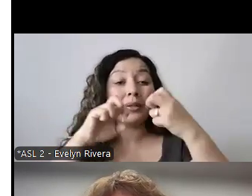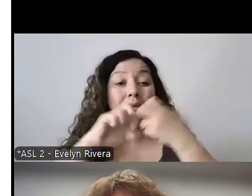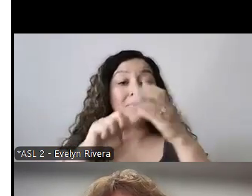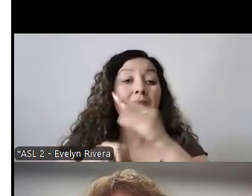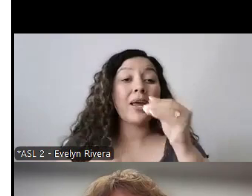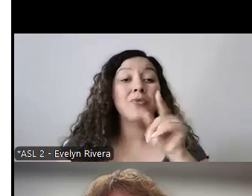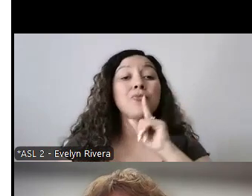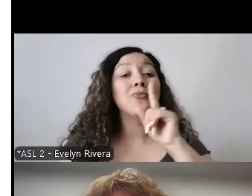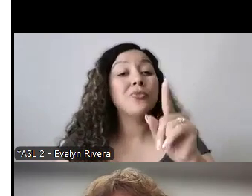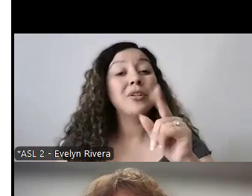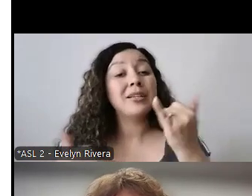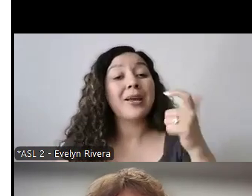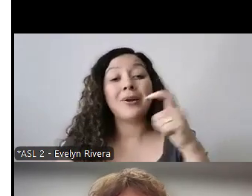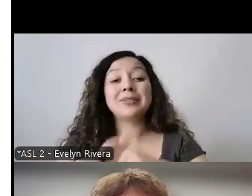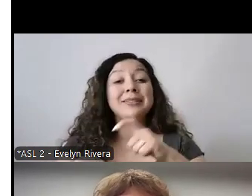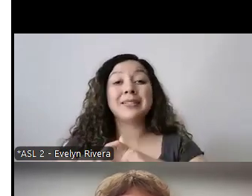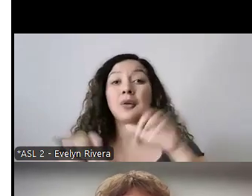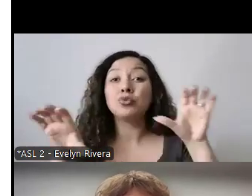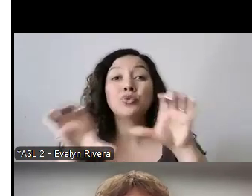take some actions.